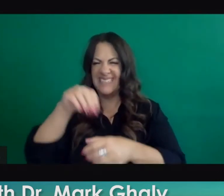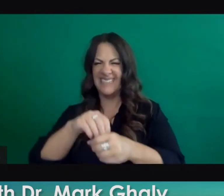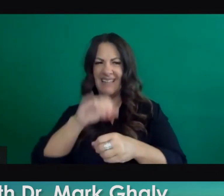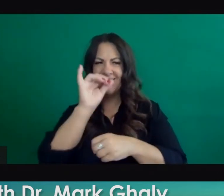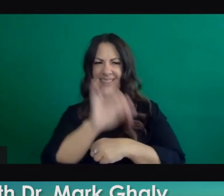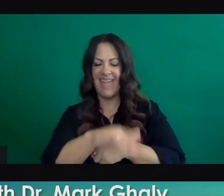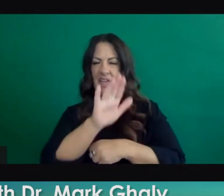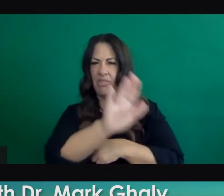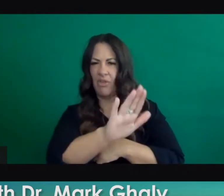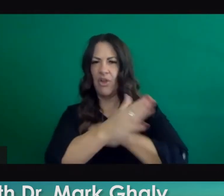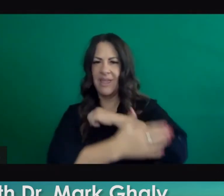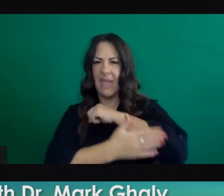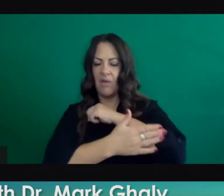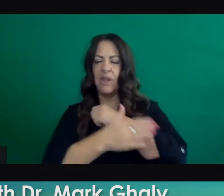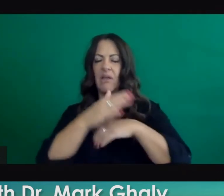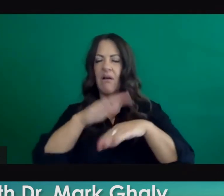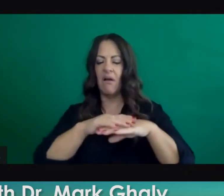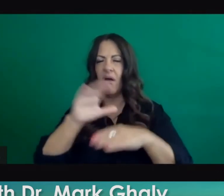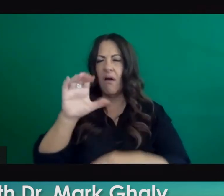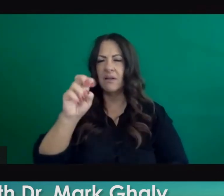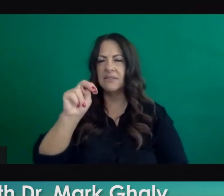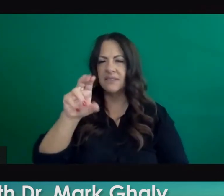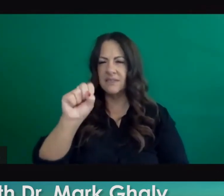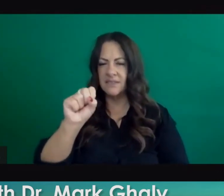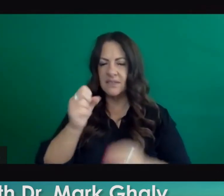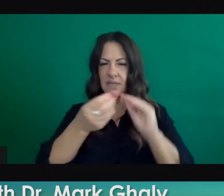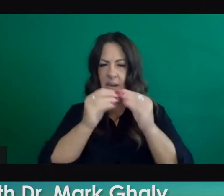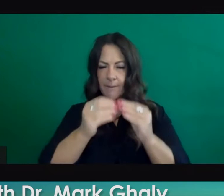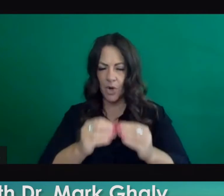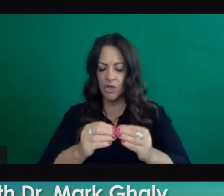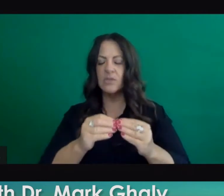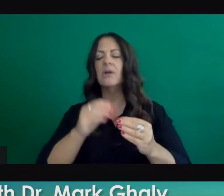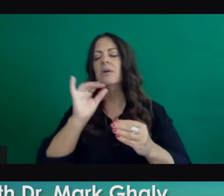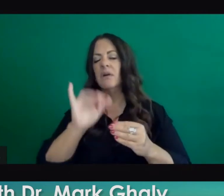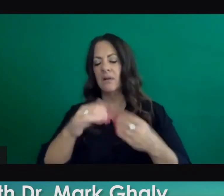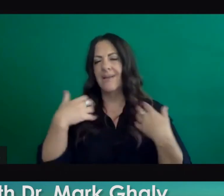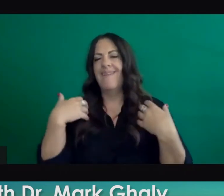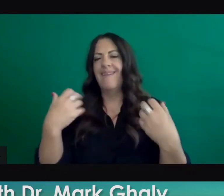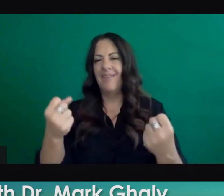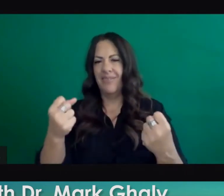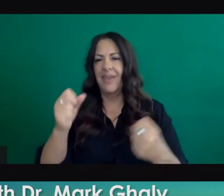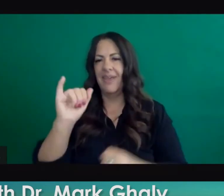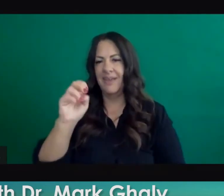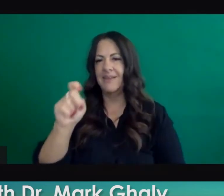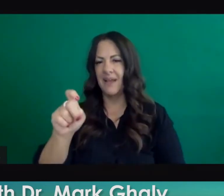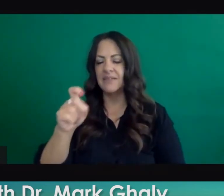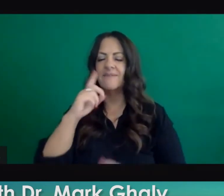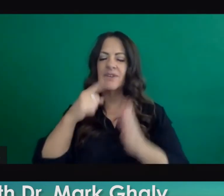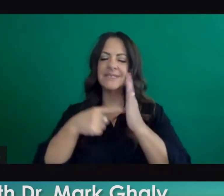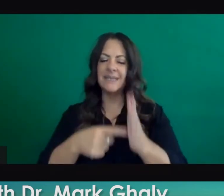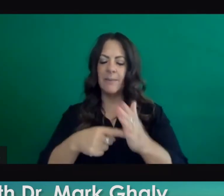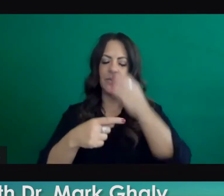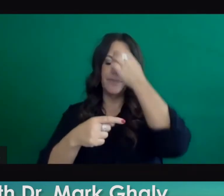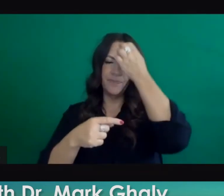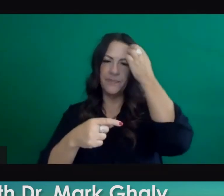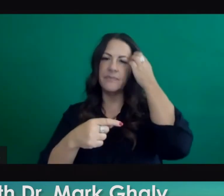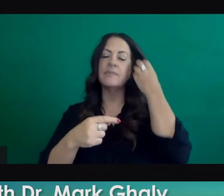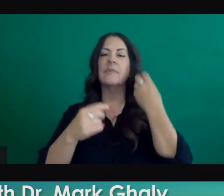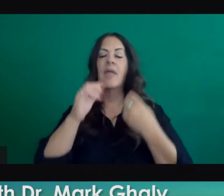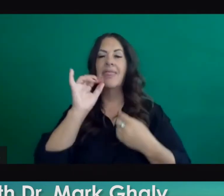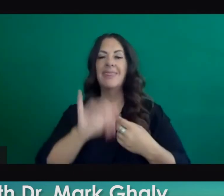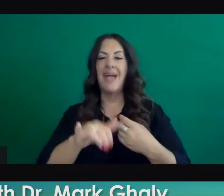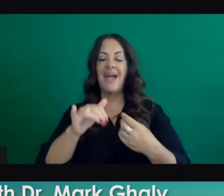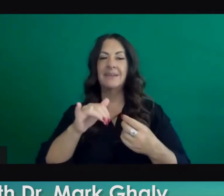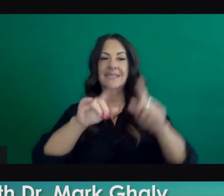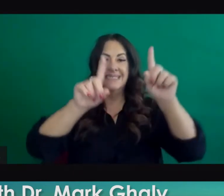census tracts on the Healthy Places Index. And what we do is basically take all of the testing